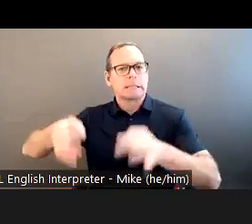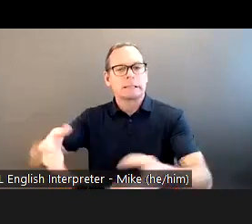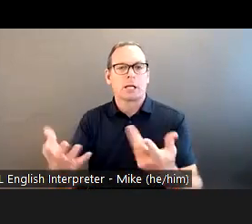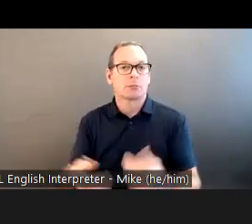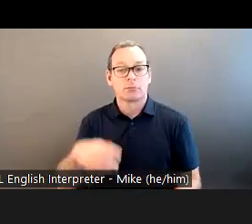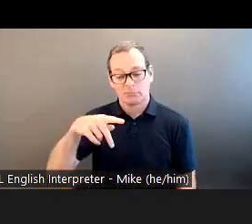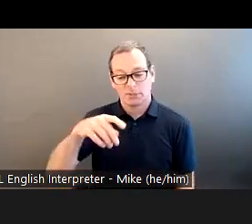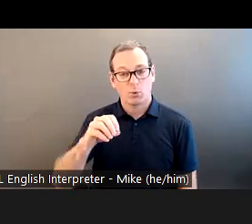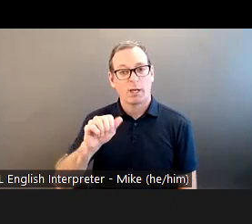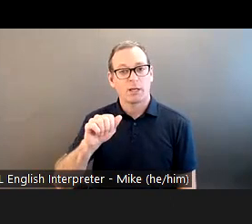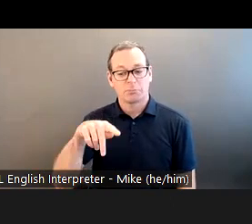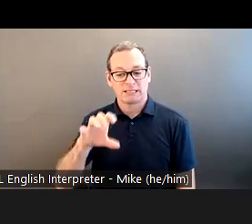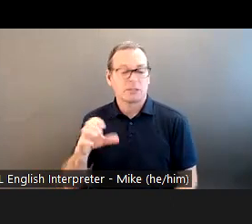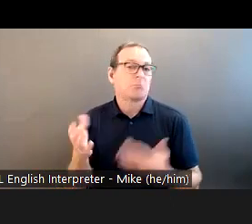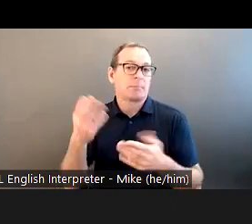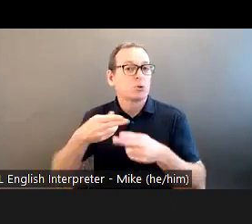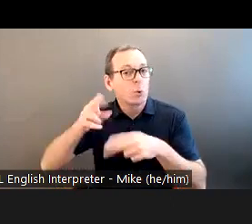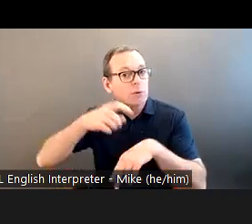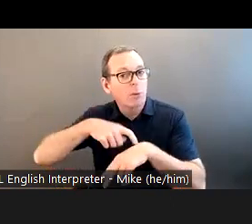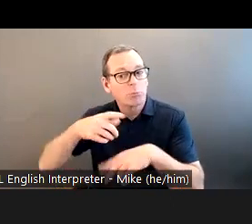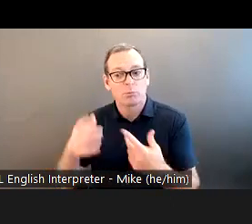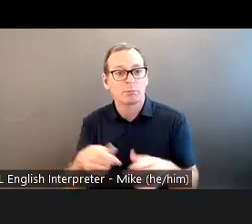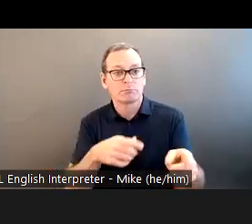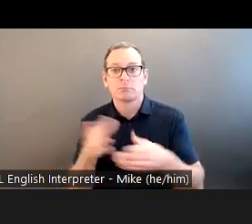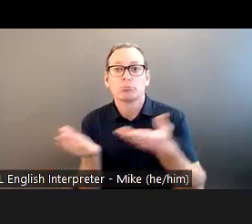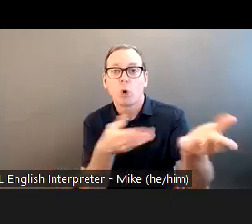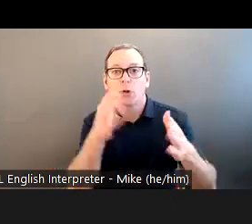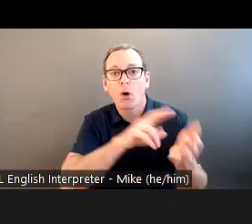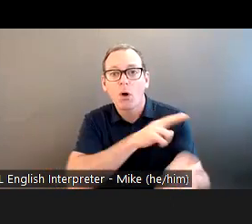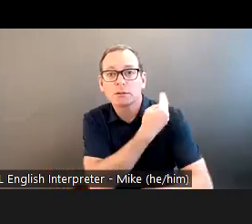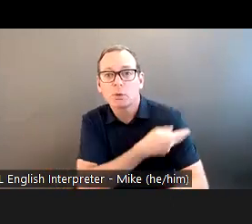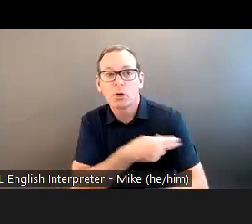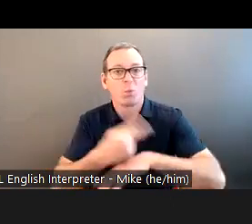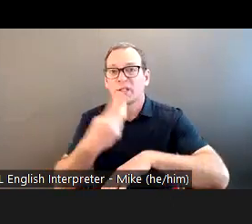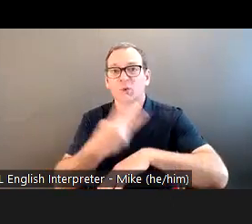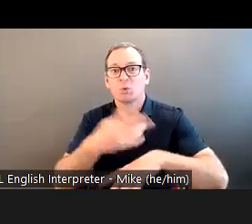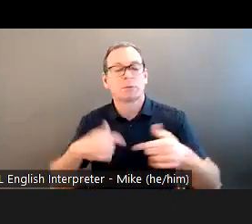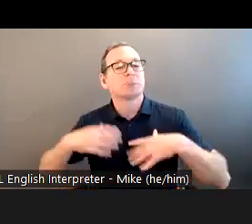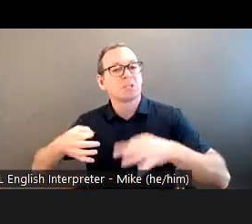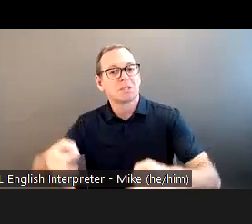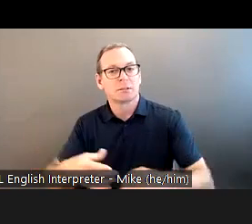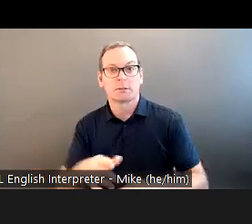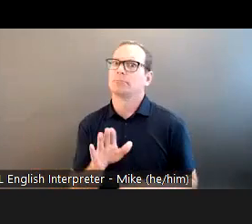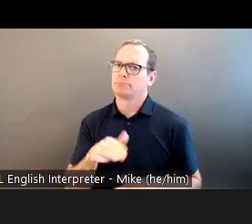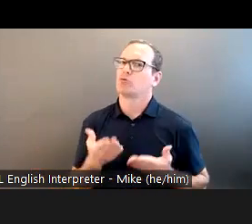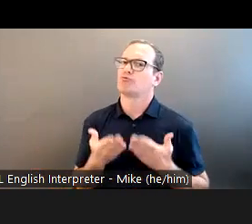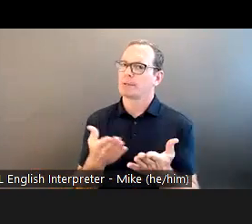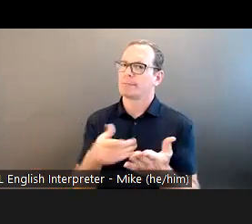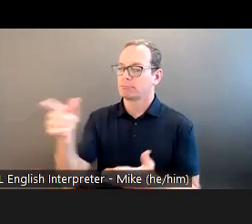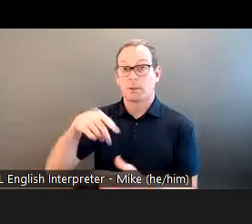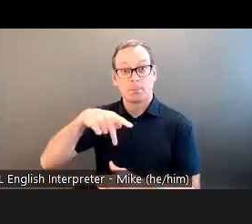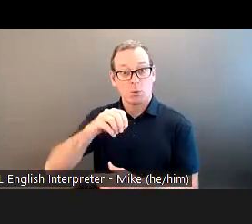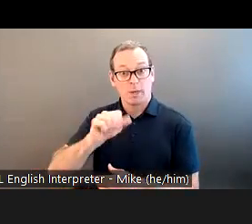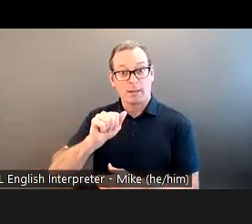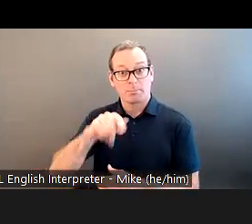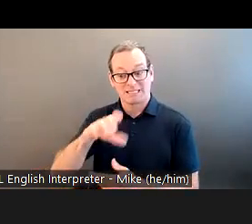years. And so it's very important, grab a journal and just keep writing down, today I had to make a medical decision. Today I had to make a decision